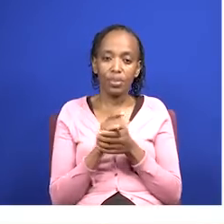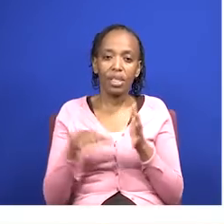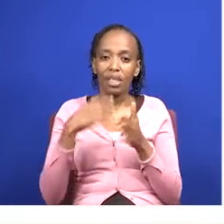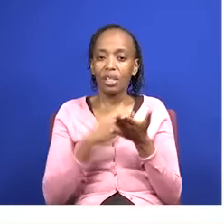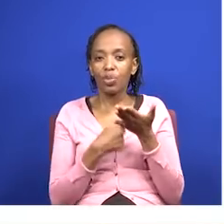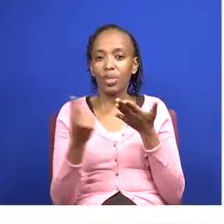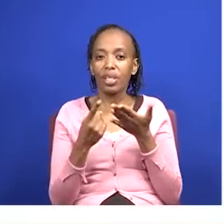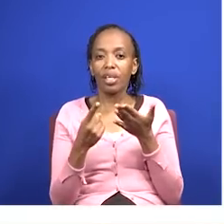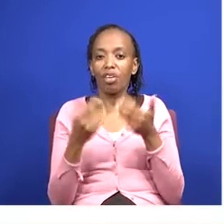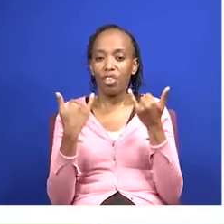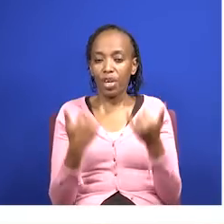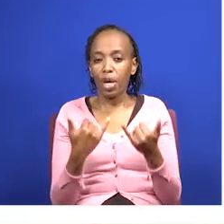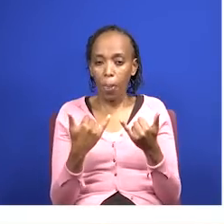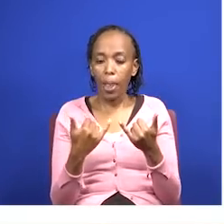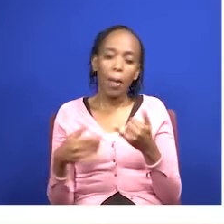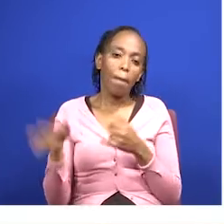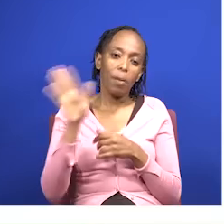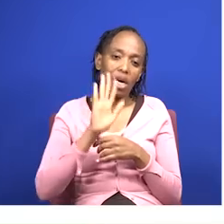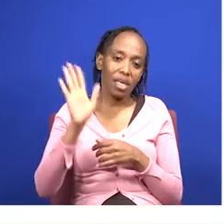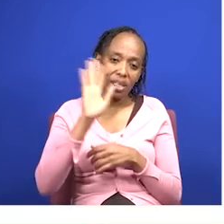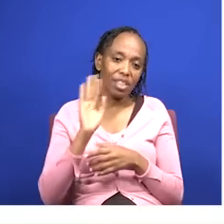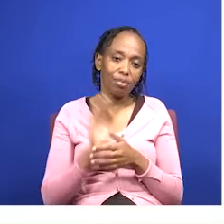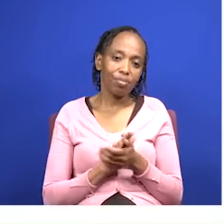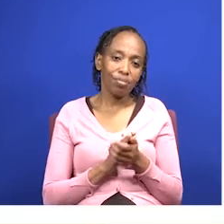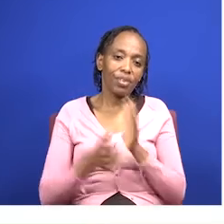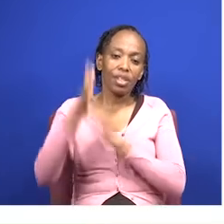them next week. For now, it